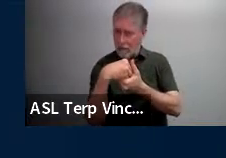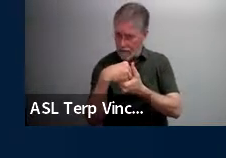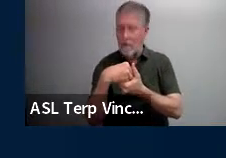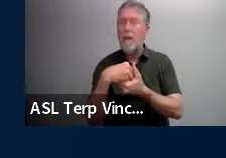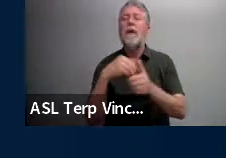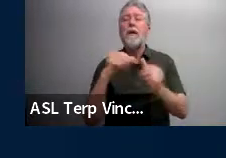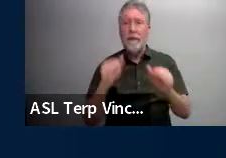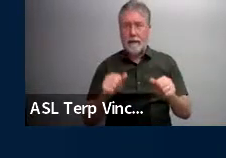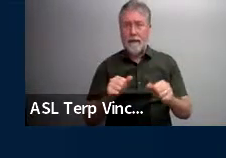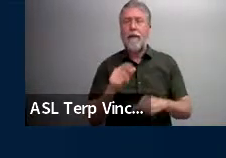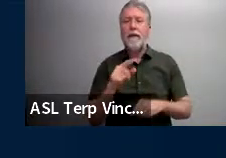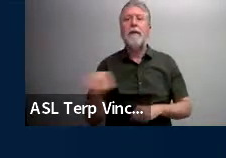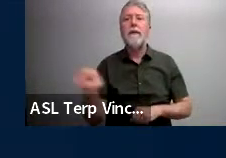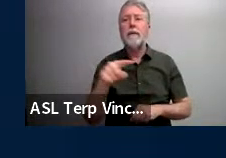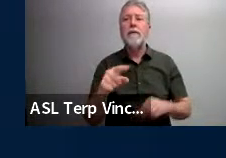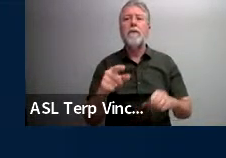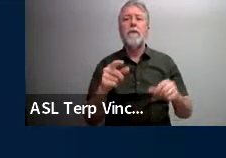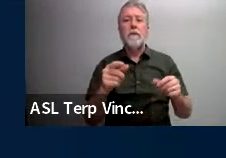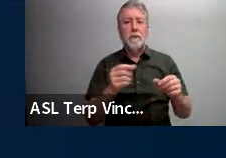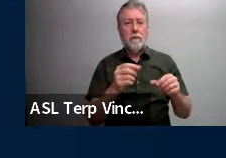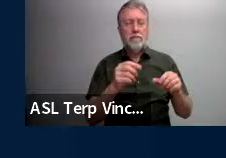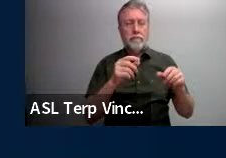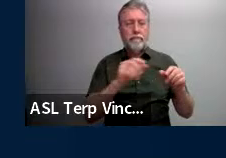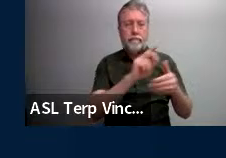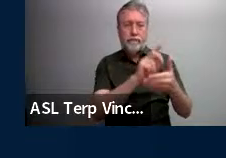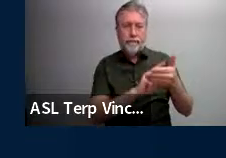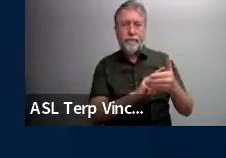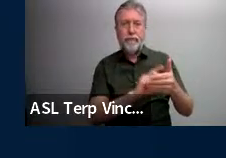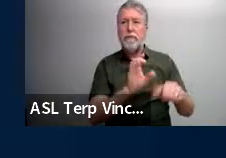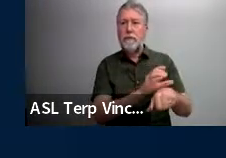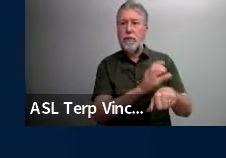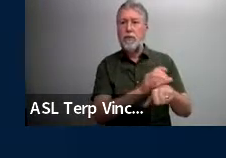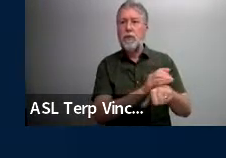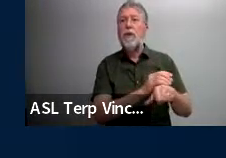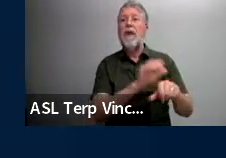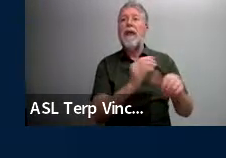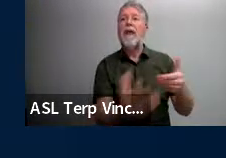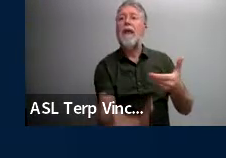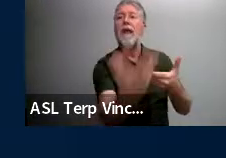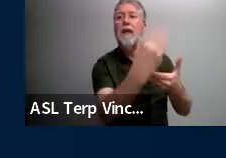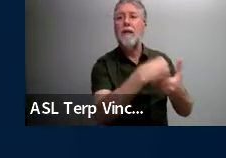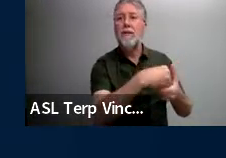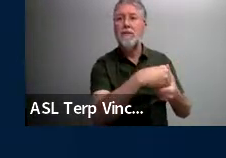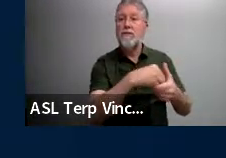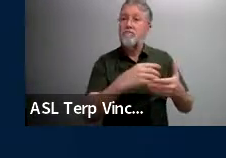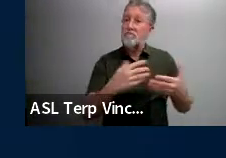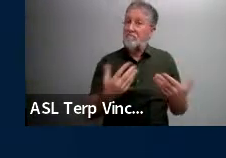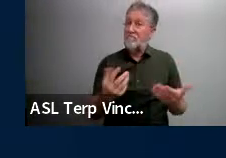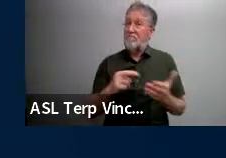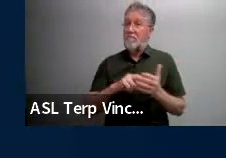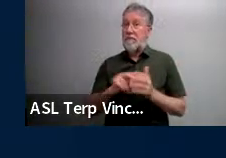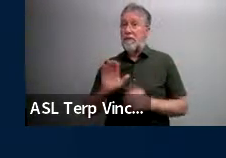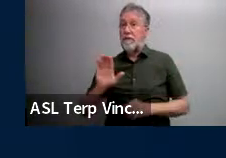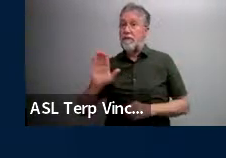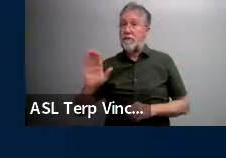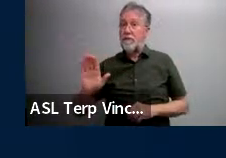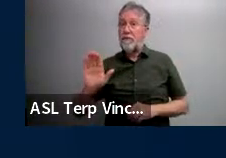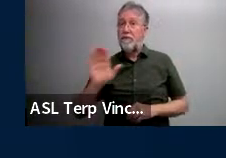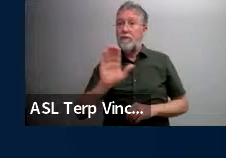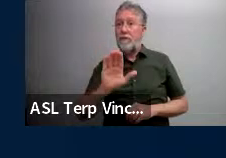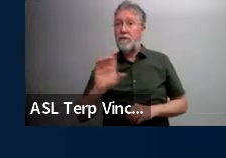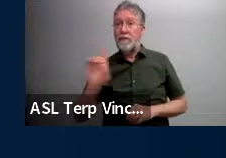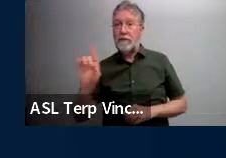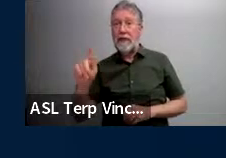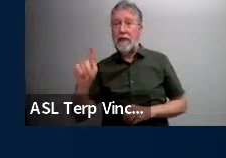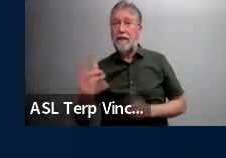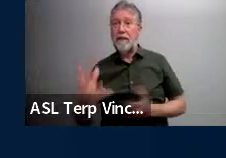algorithmic systems. And one of the ways to do that is to ensure that our data sets are representative. And, another precept I go back to quite